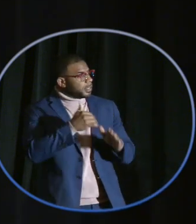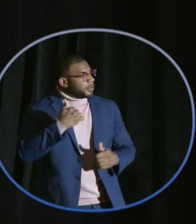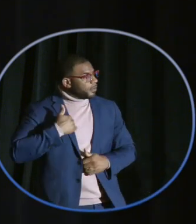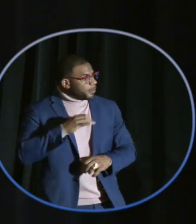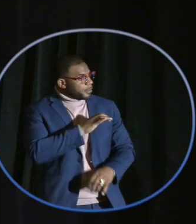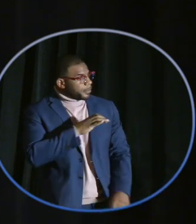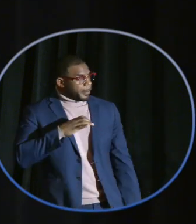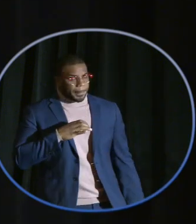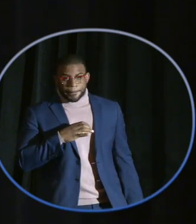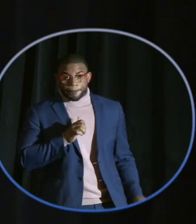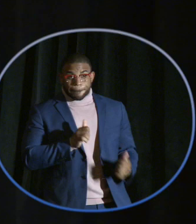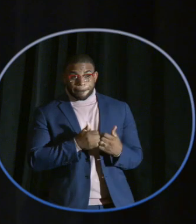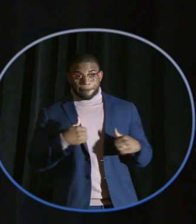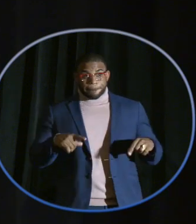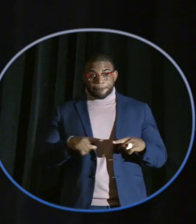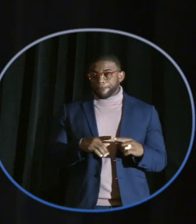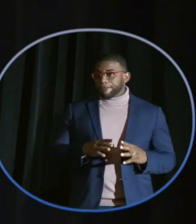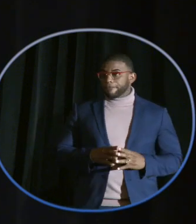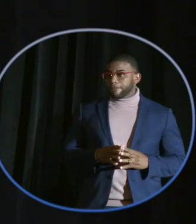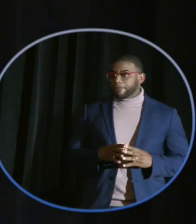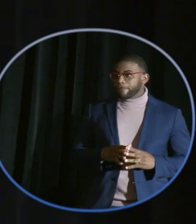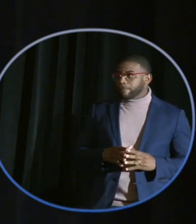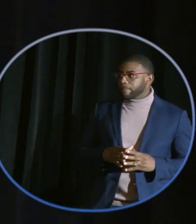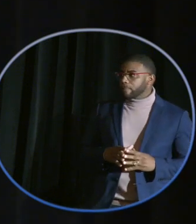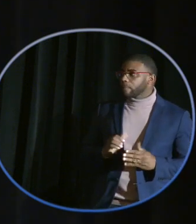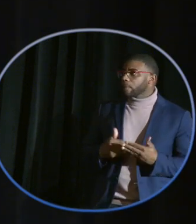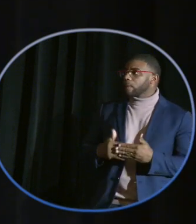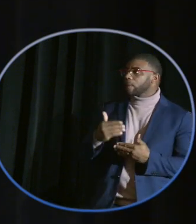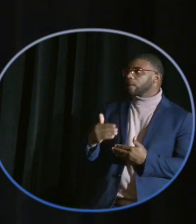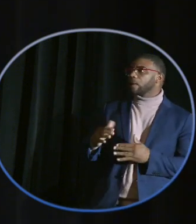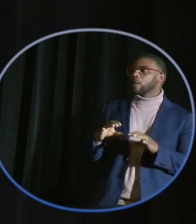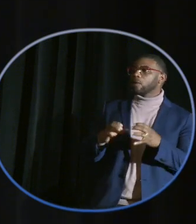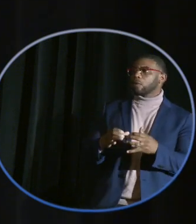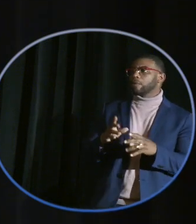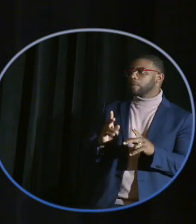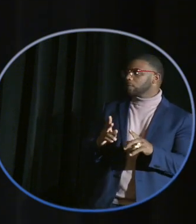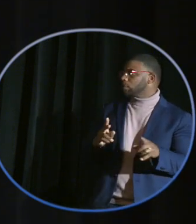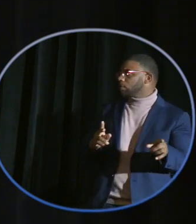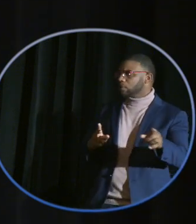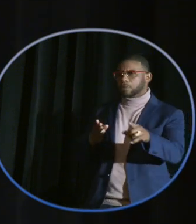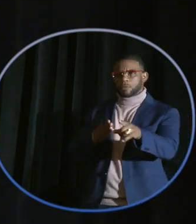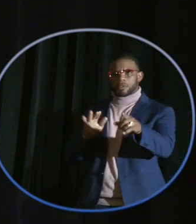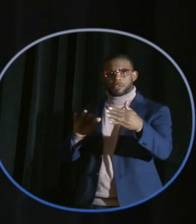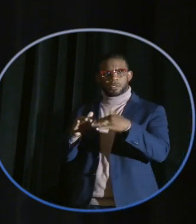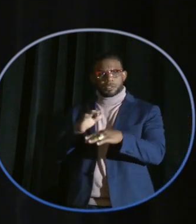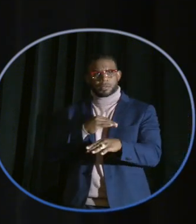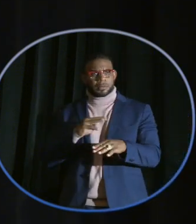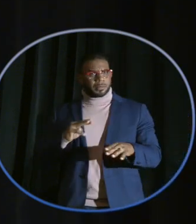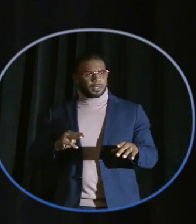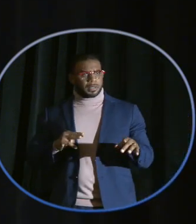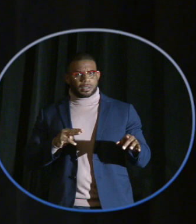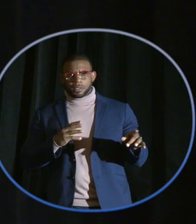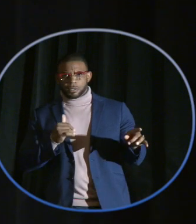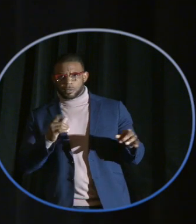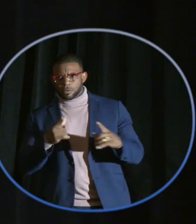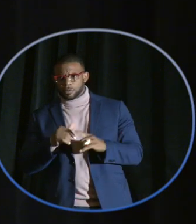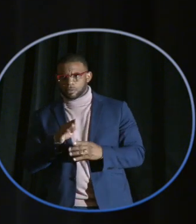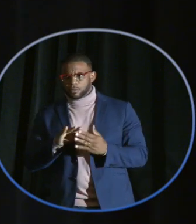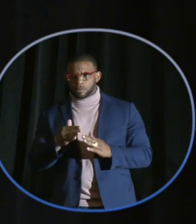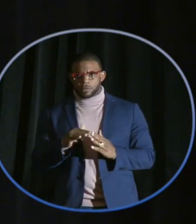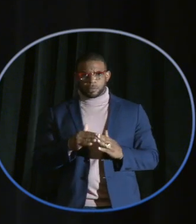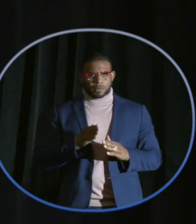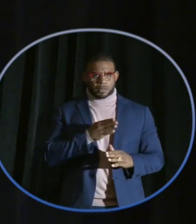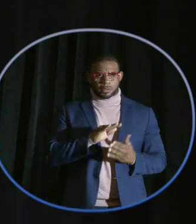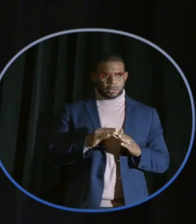Veterans Commission with us. Our next group of folks, are there Baltimore City Veterans Commission? Anyone here from the Baltimore City